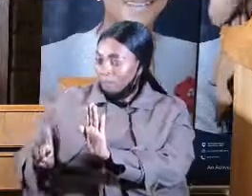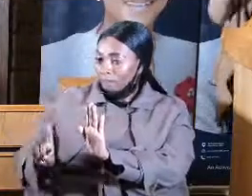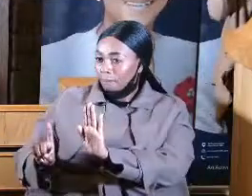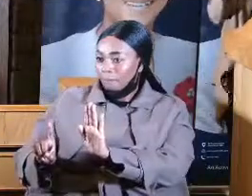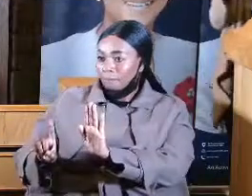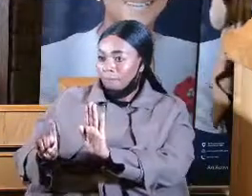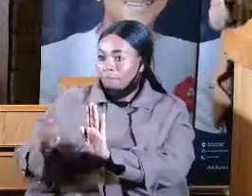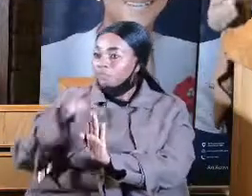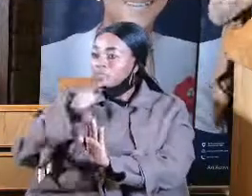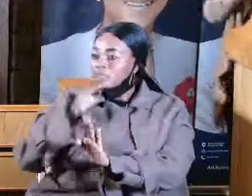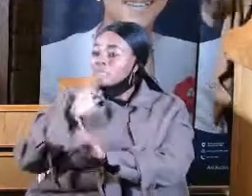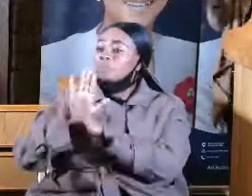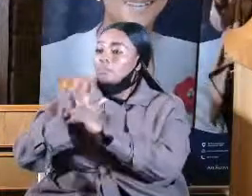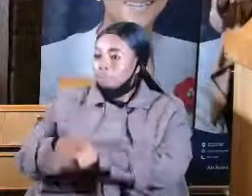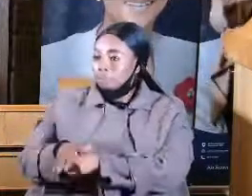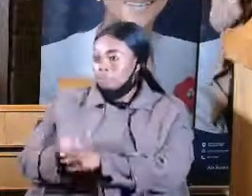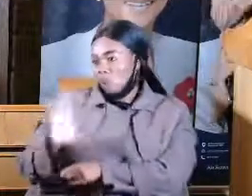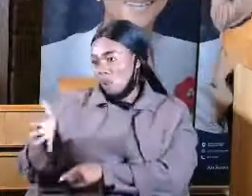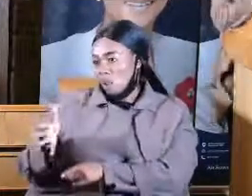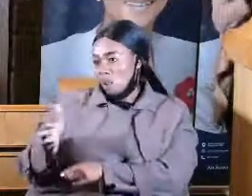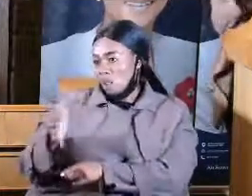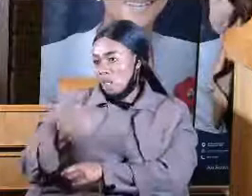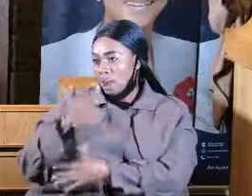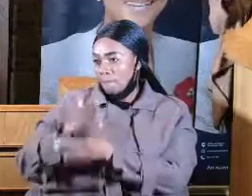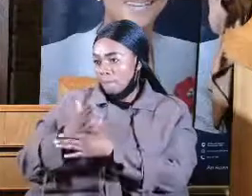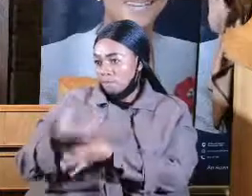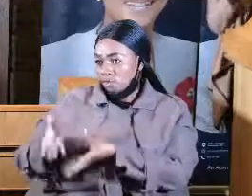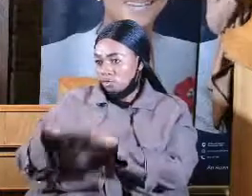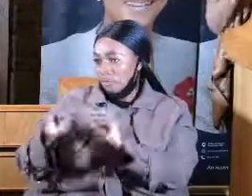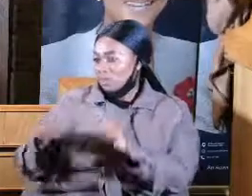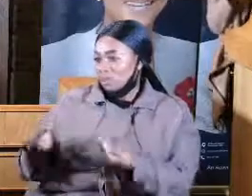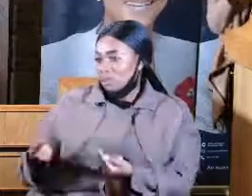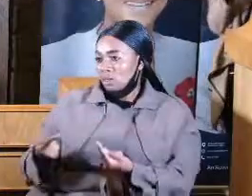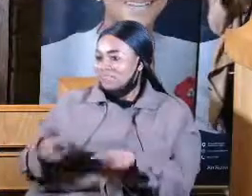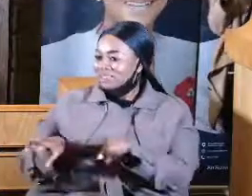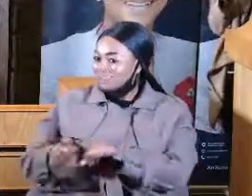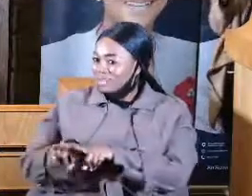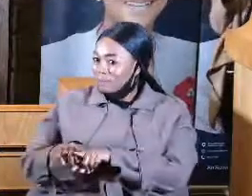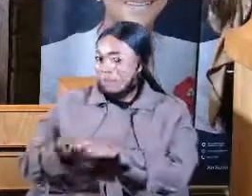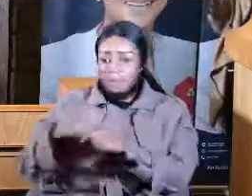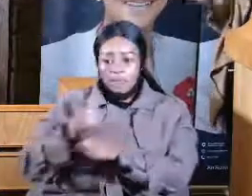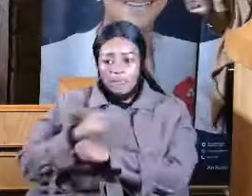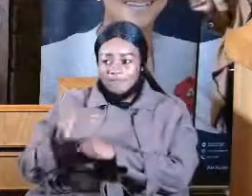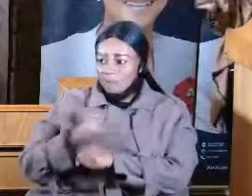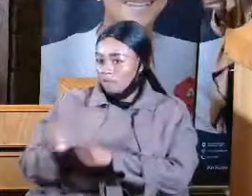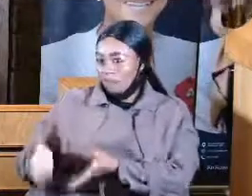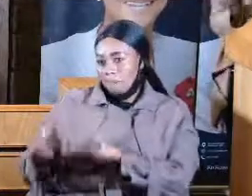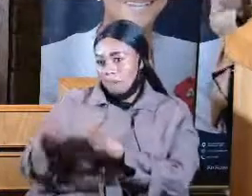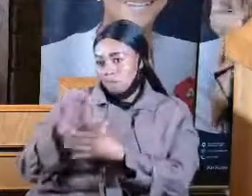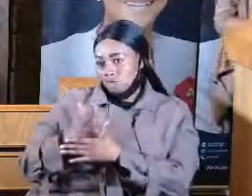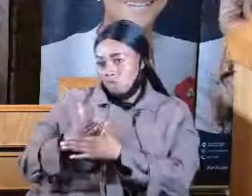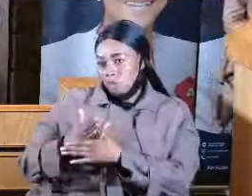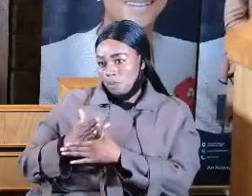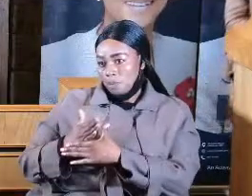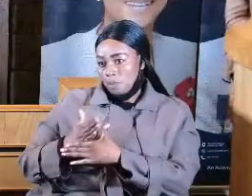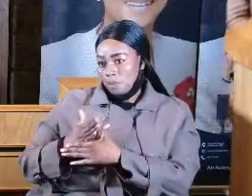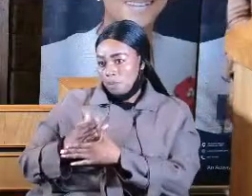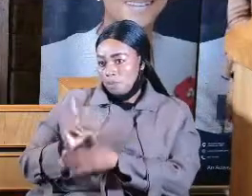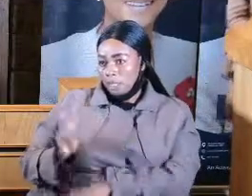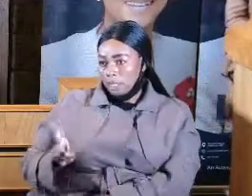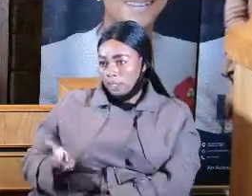they're going to have to be discriminated and not get a job, and also fear of never ever getting a job ever again.